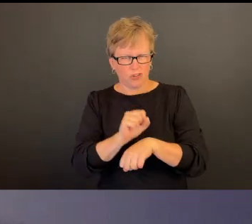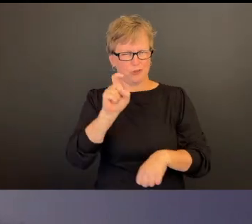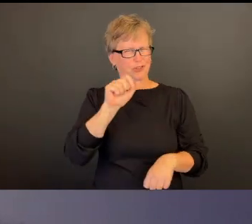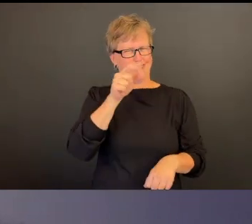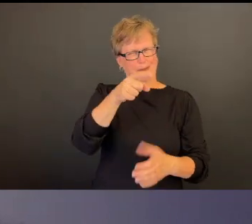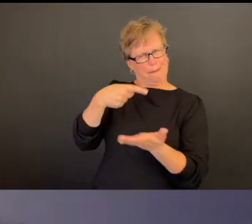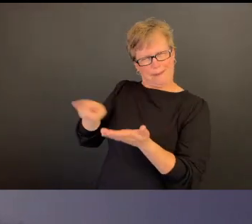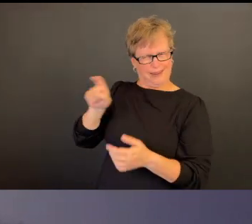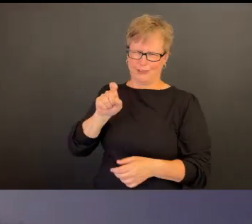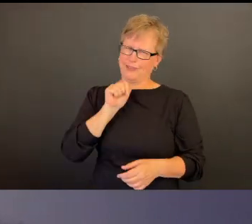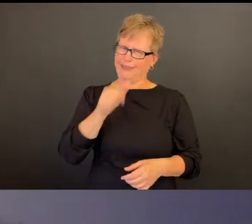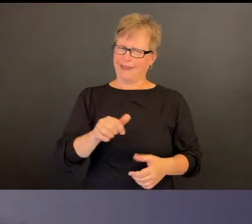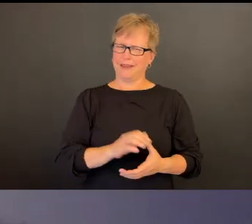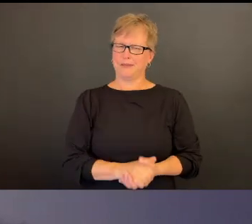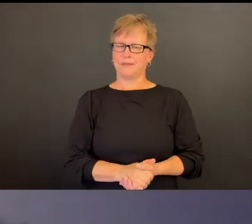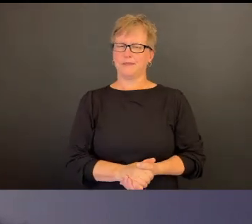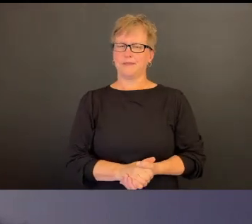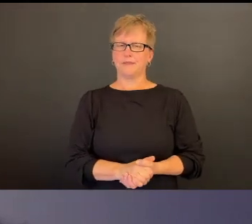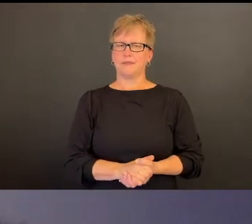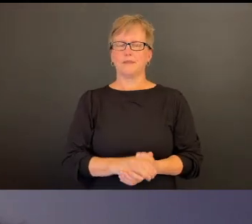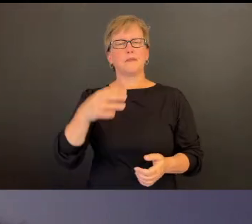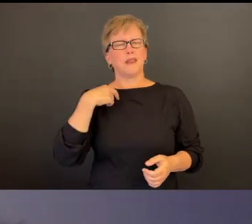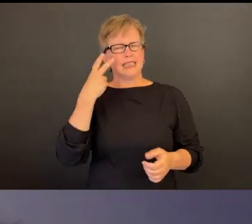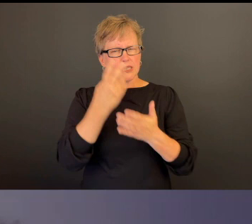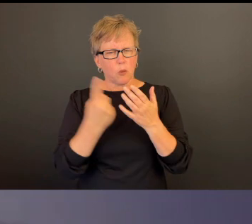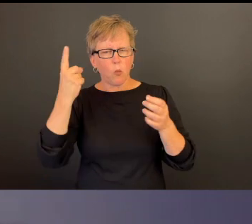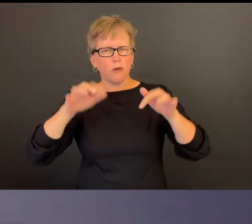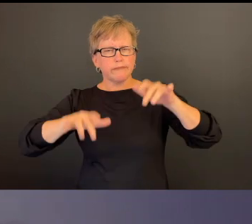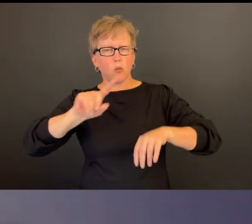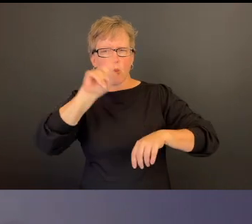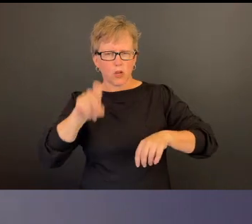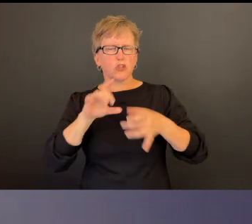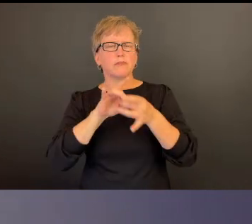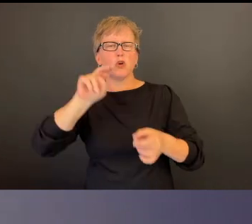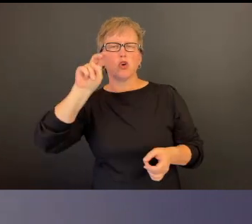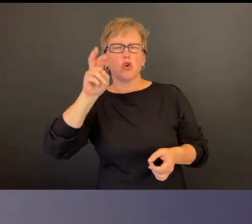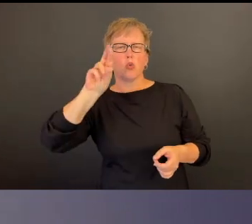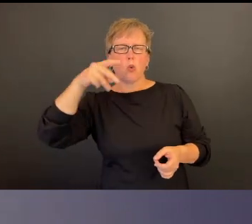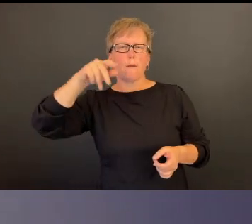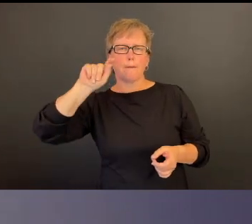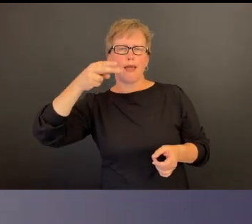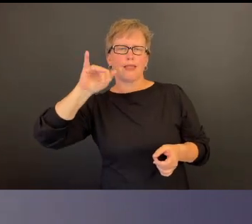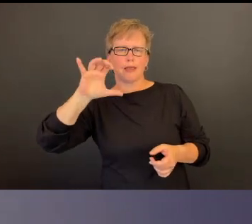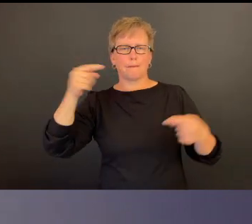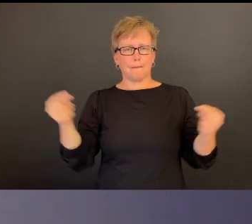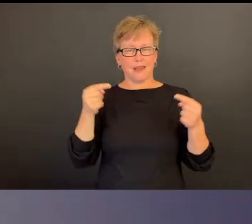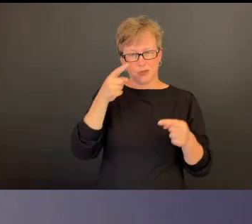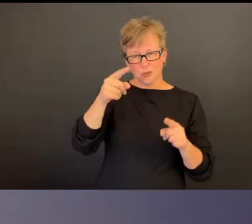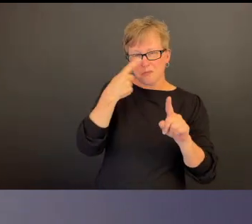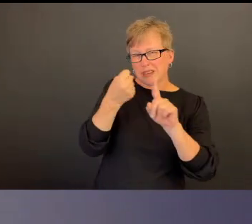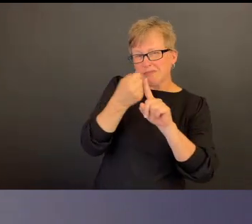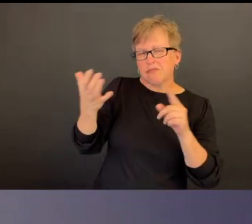somebody else who's written in a question about neuropathic pain. So can you just go through the hierarchy about